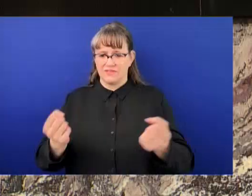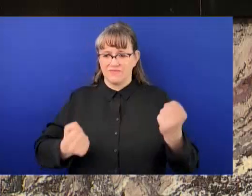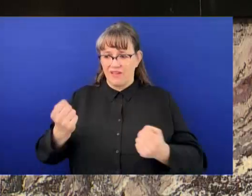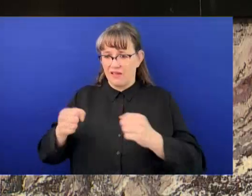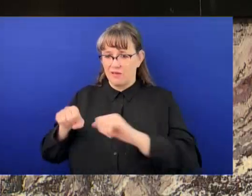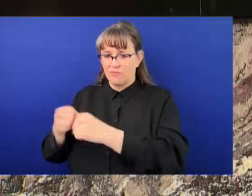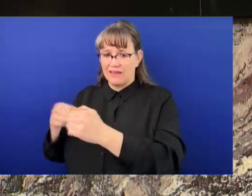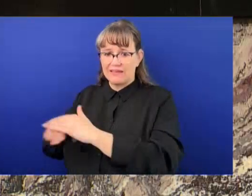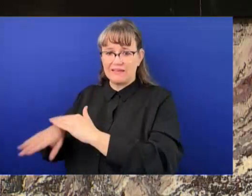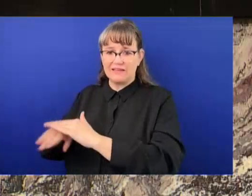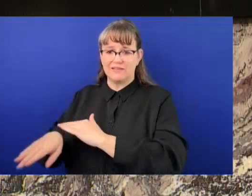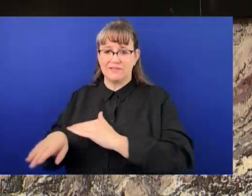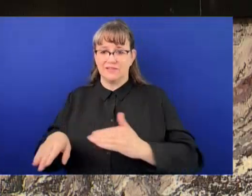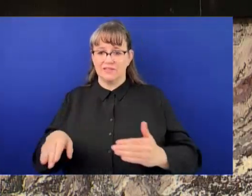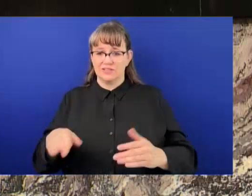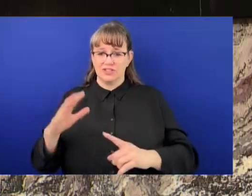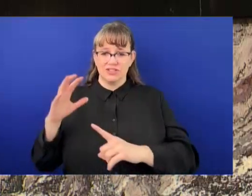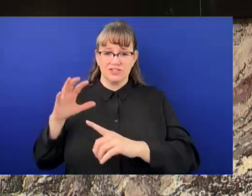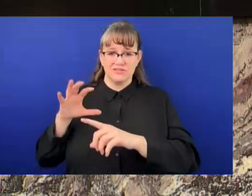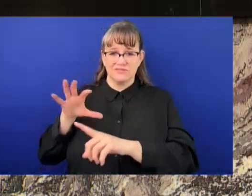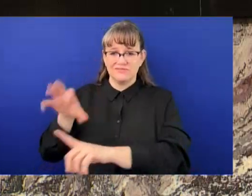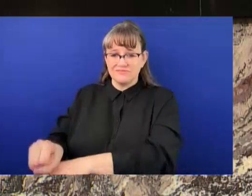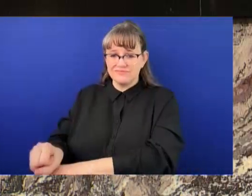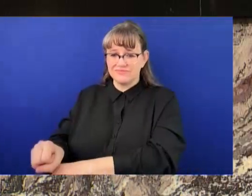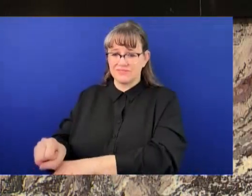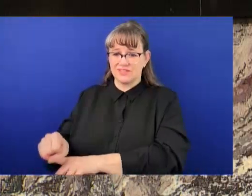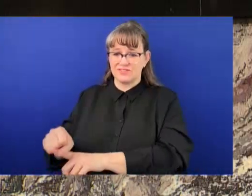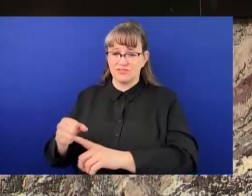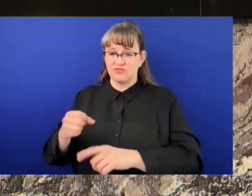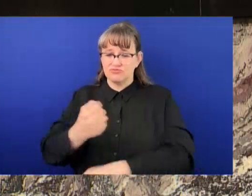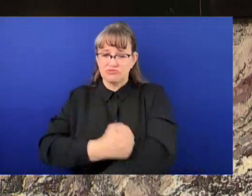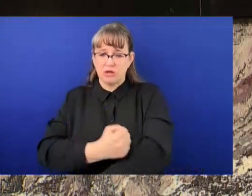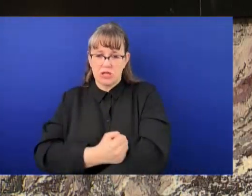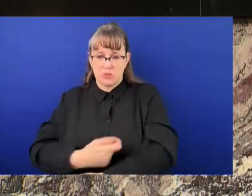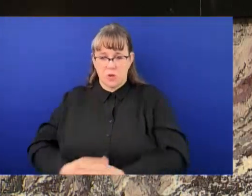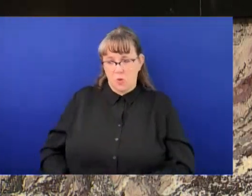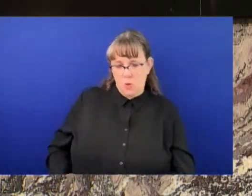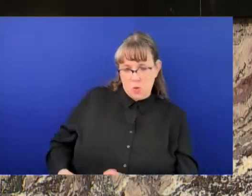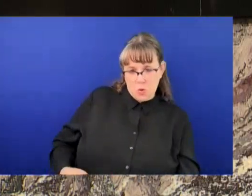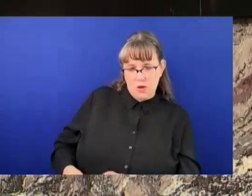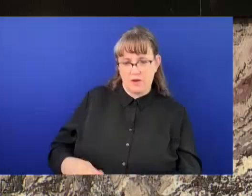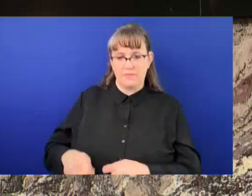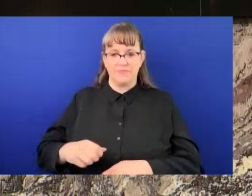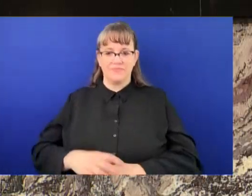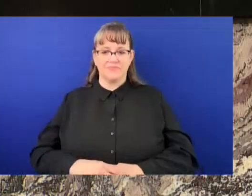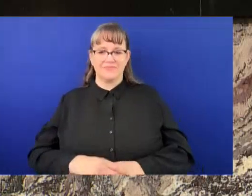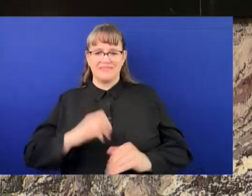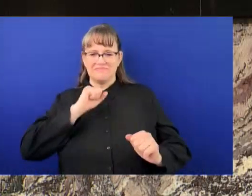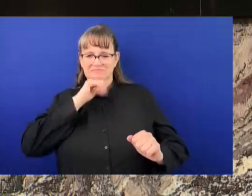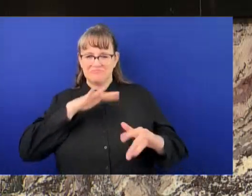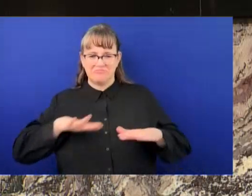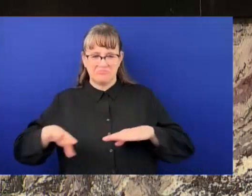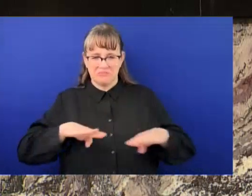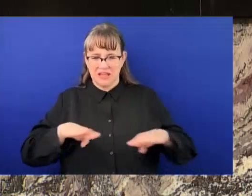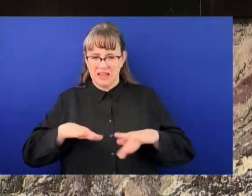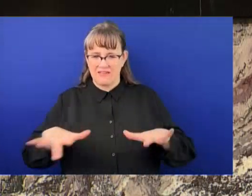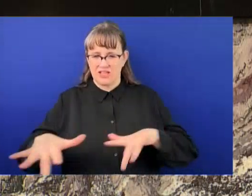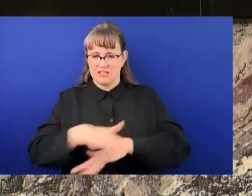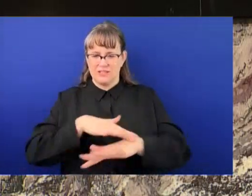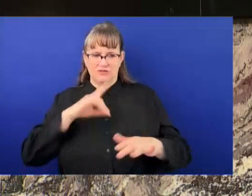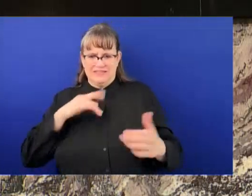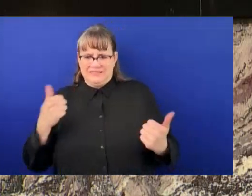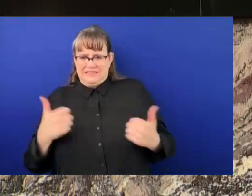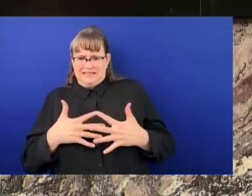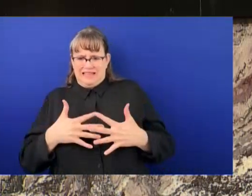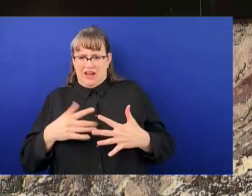and lewd behavior, frightening them and their children. When will this government provide the support to fix the neighborhood